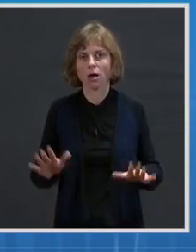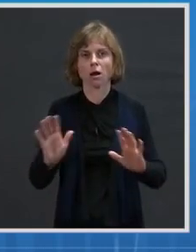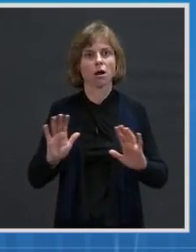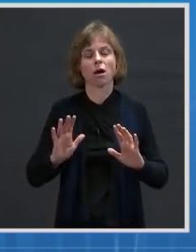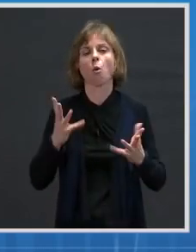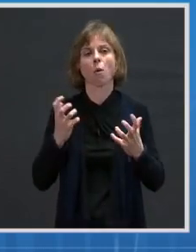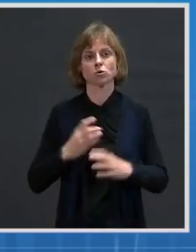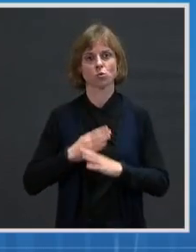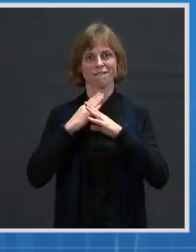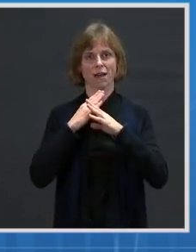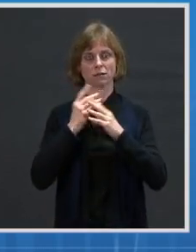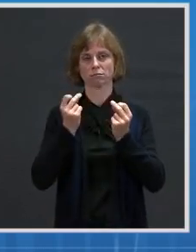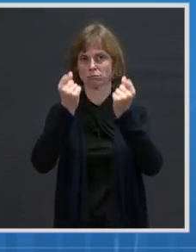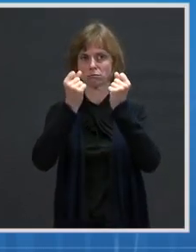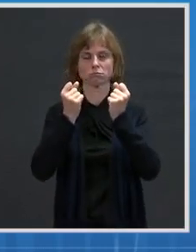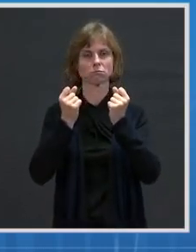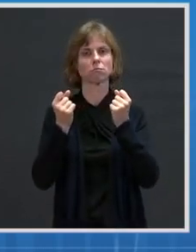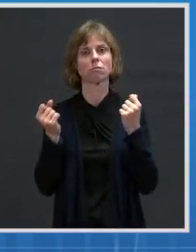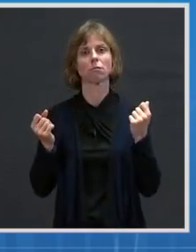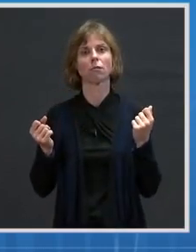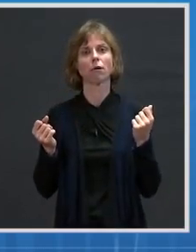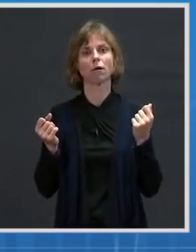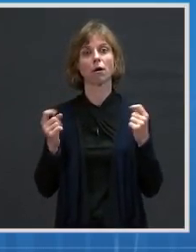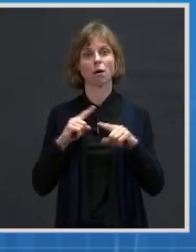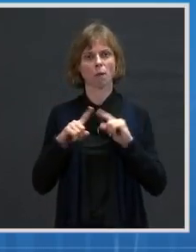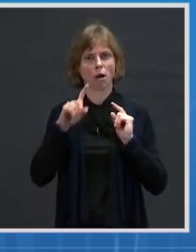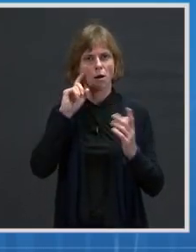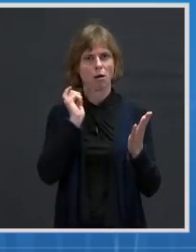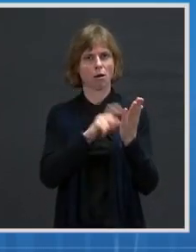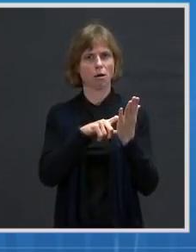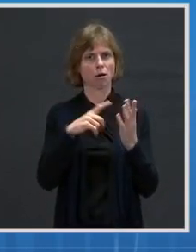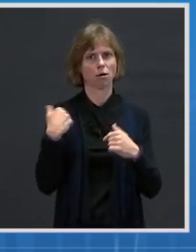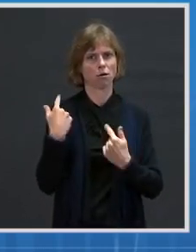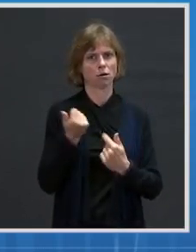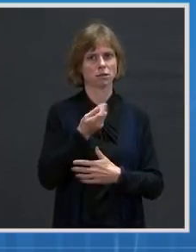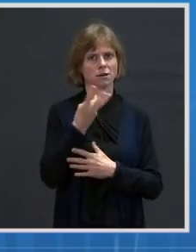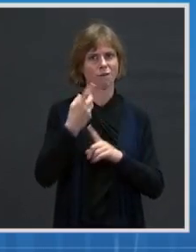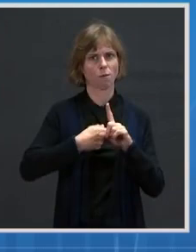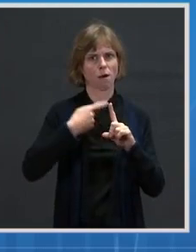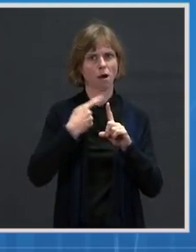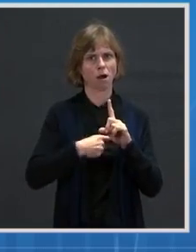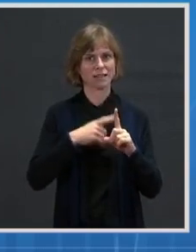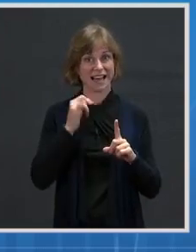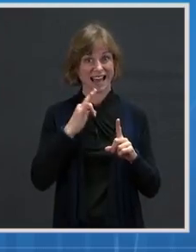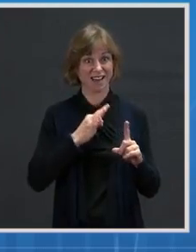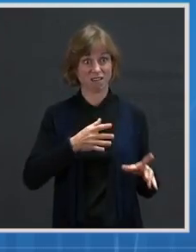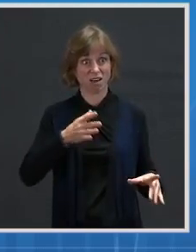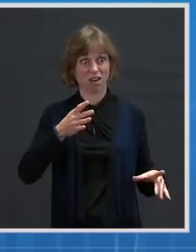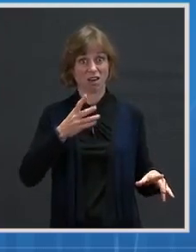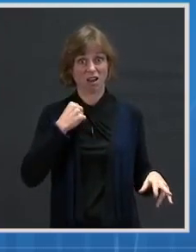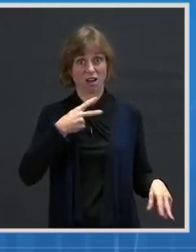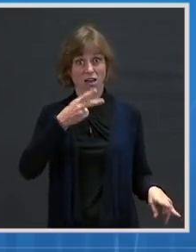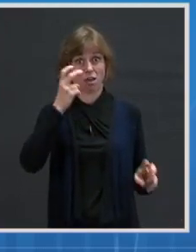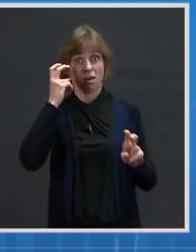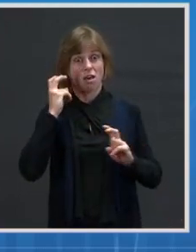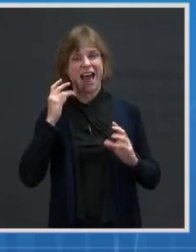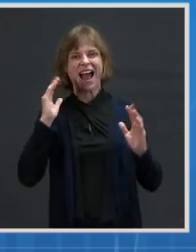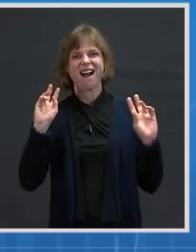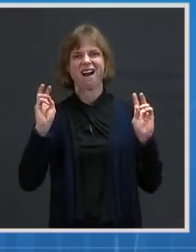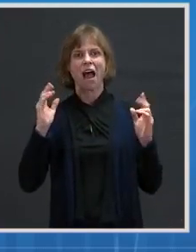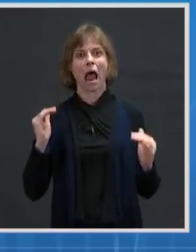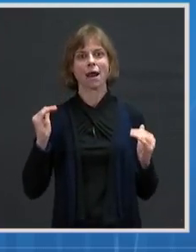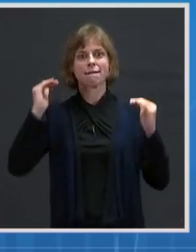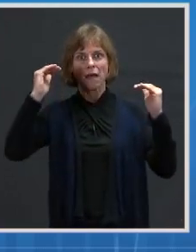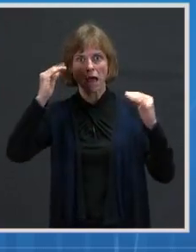through experience over the past many months that when one gets advanced disease, the hyper